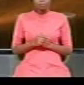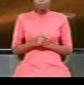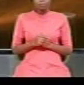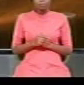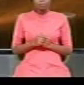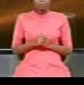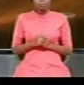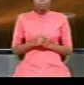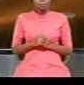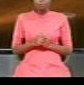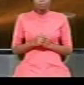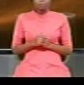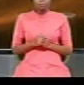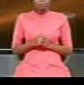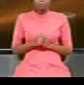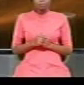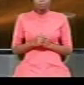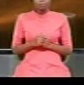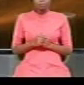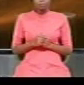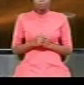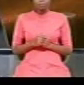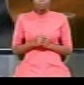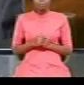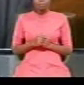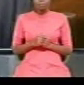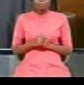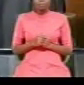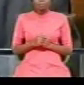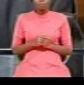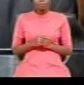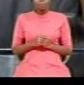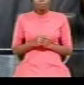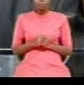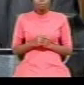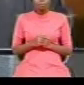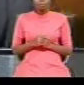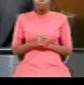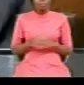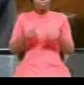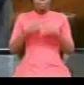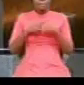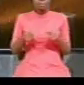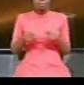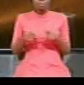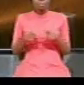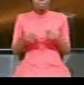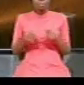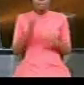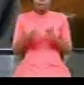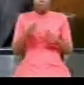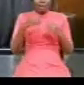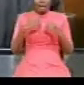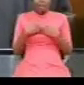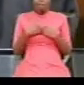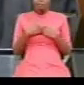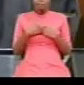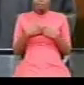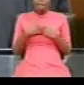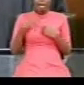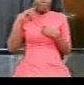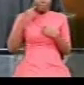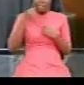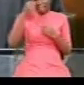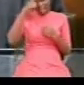James chapter 3, verse 14. But if ye